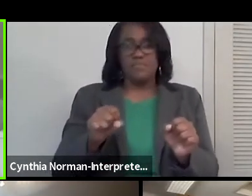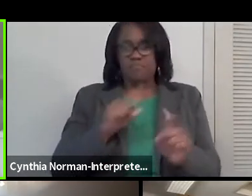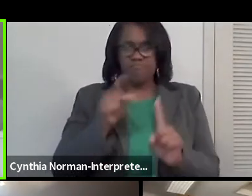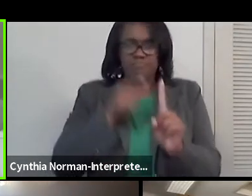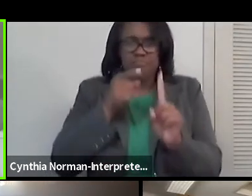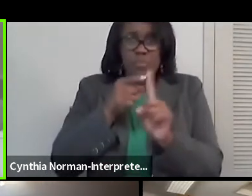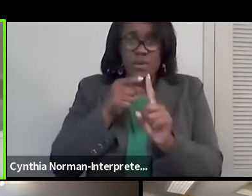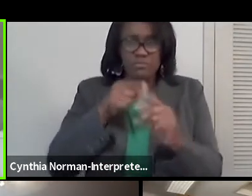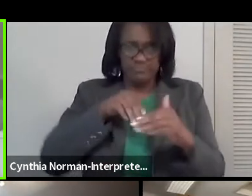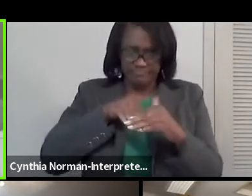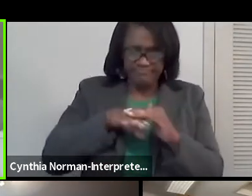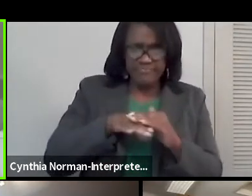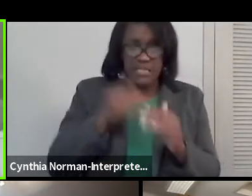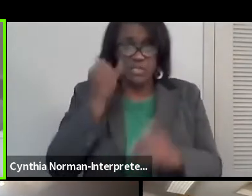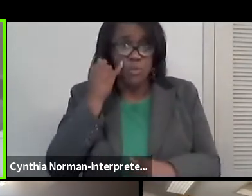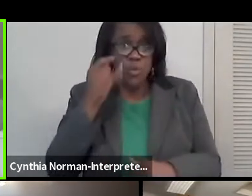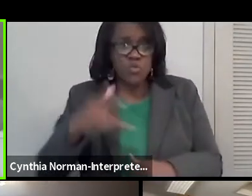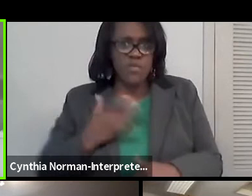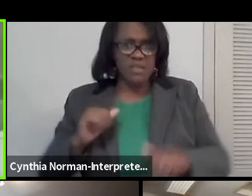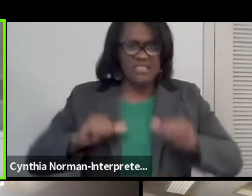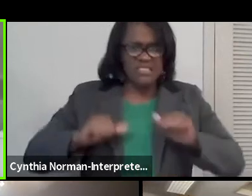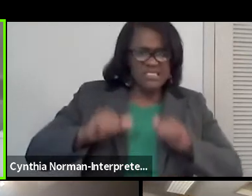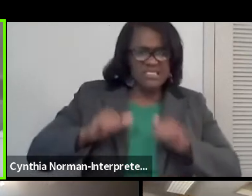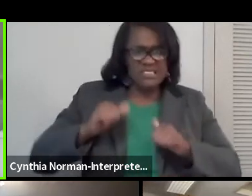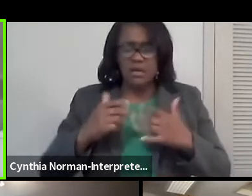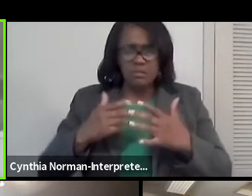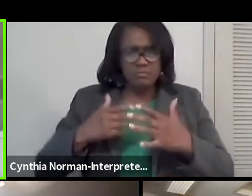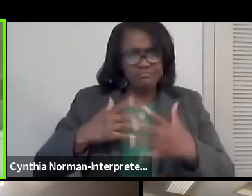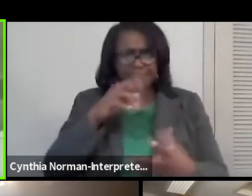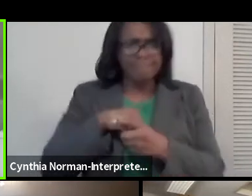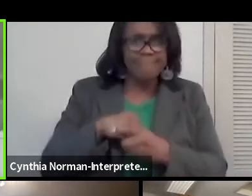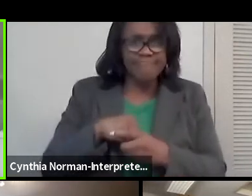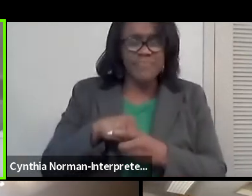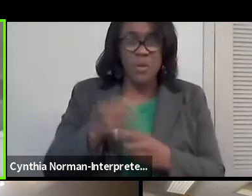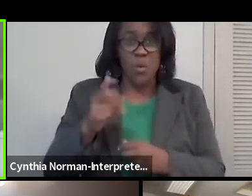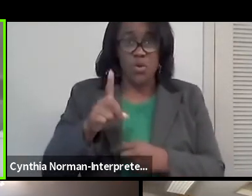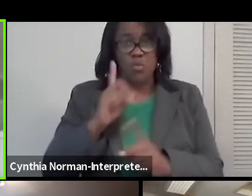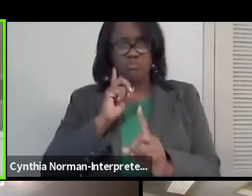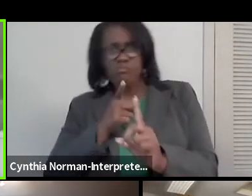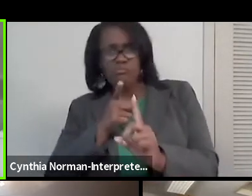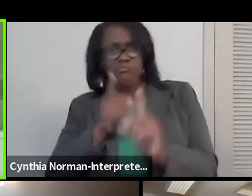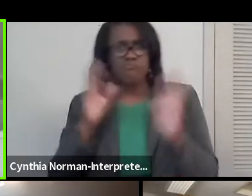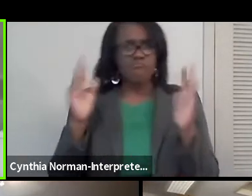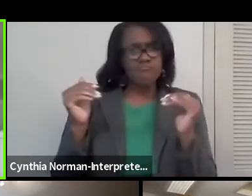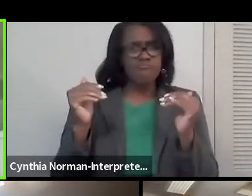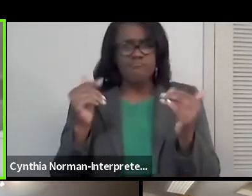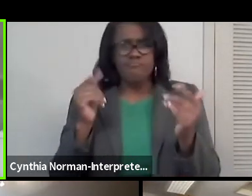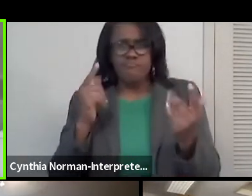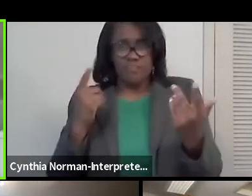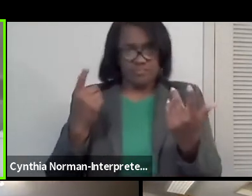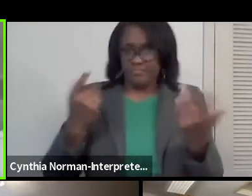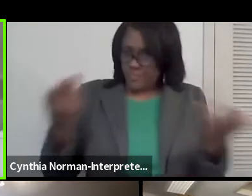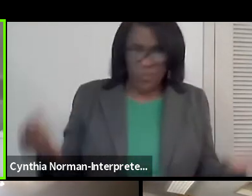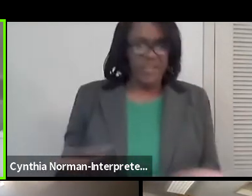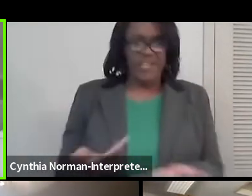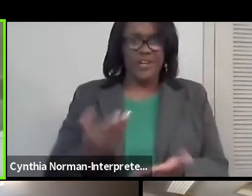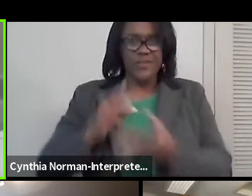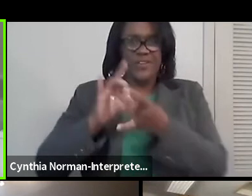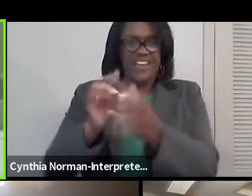folks who are feeling iffy about it or folks who are very young and aspiring mammalogists or conservation biologists, that they'll know that we're here and that we can connect